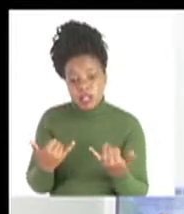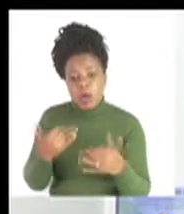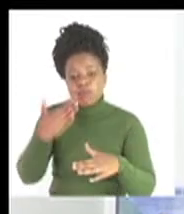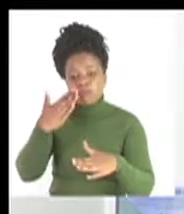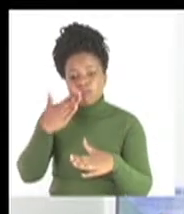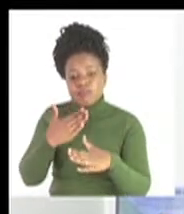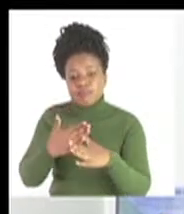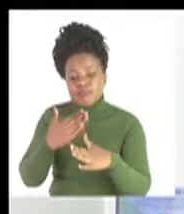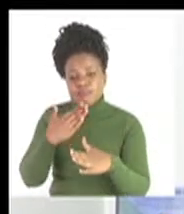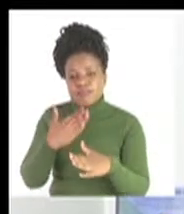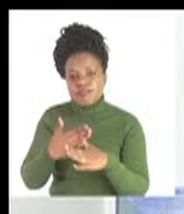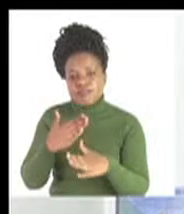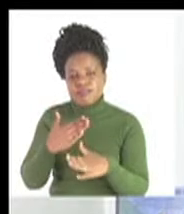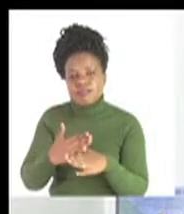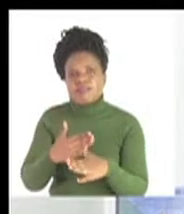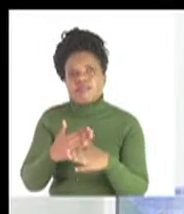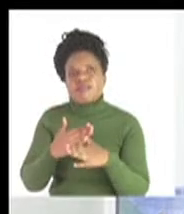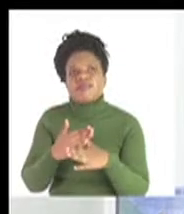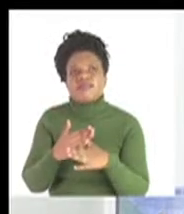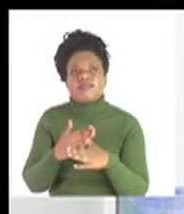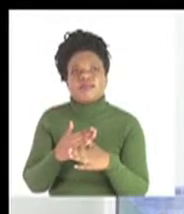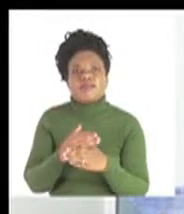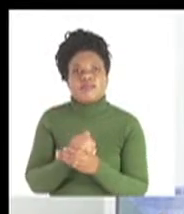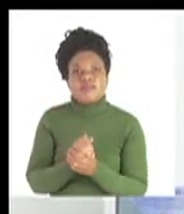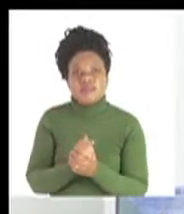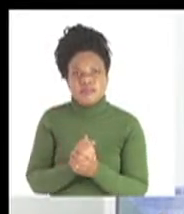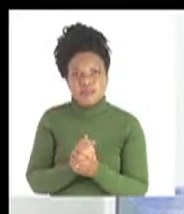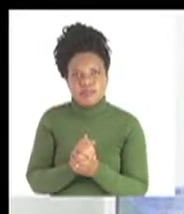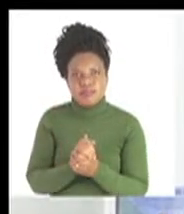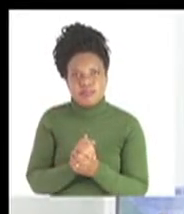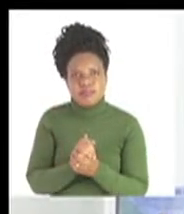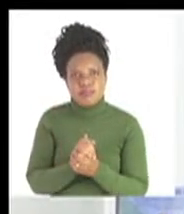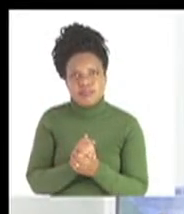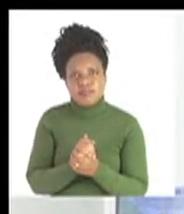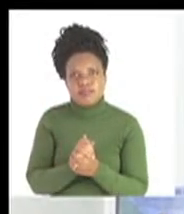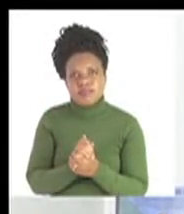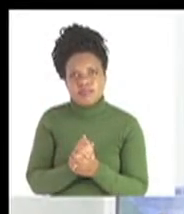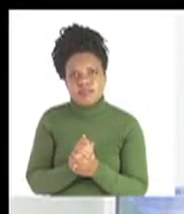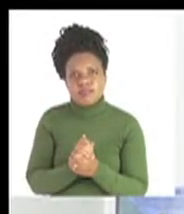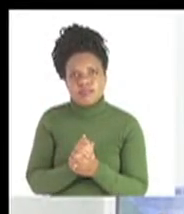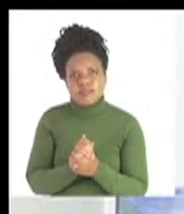booklet so that we can do the activity, or I can read through the activity.